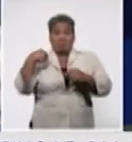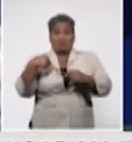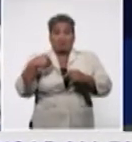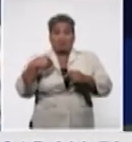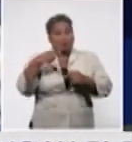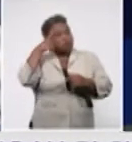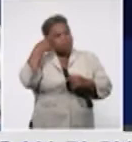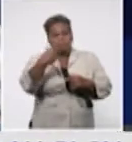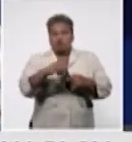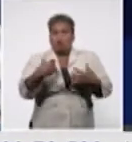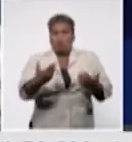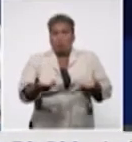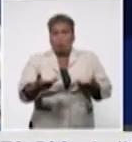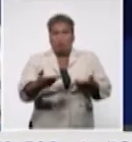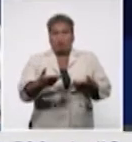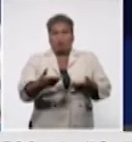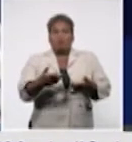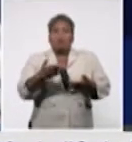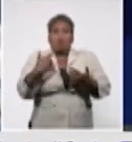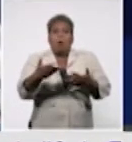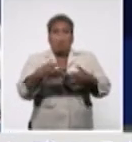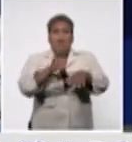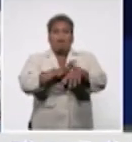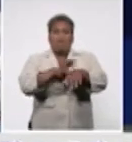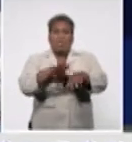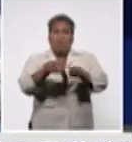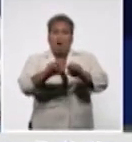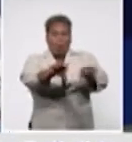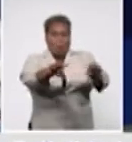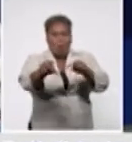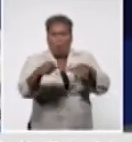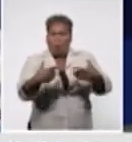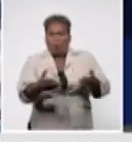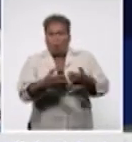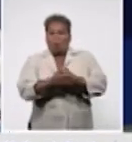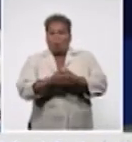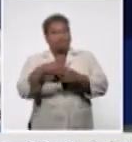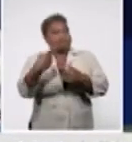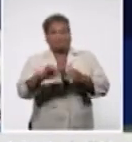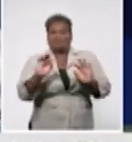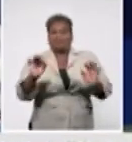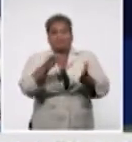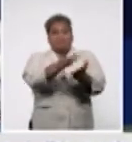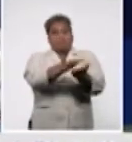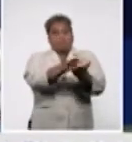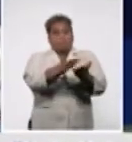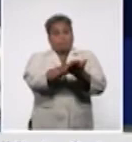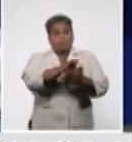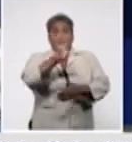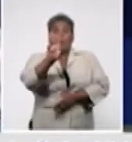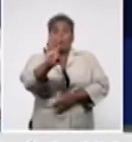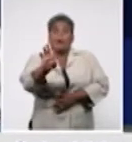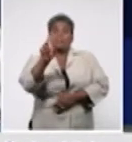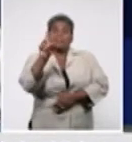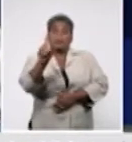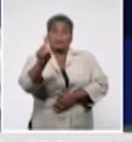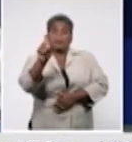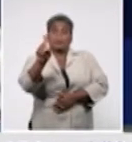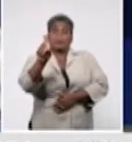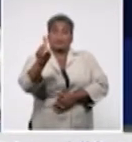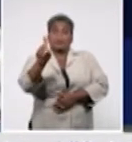39 years of age, 12 patients between 40 and 60 years of age, and 5 exceed 60 years of